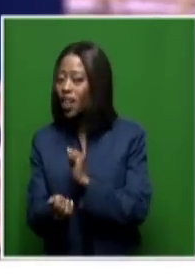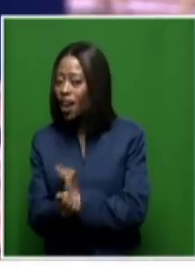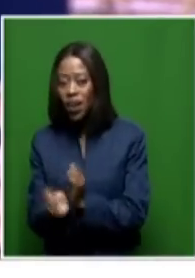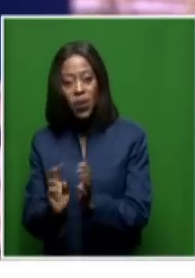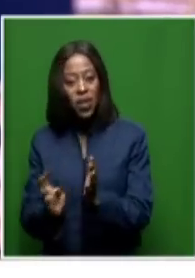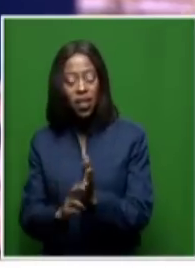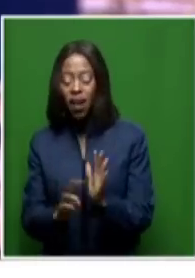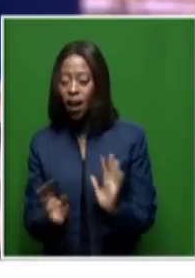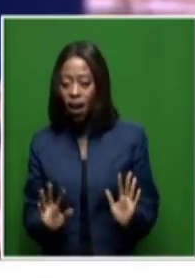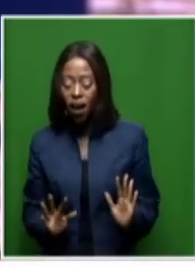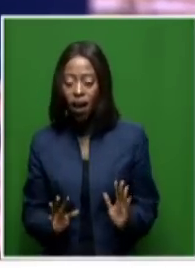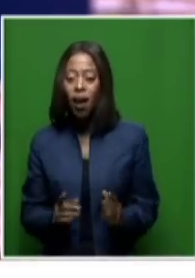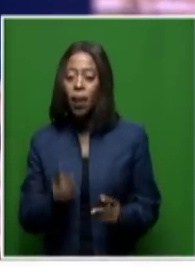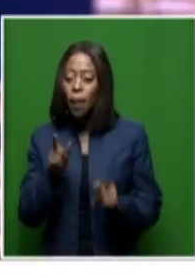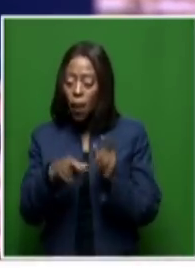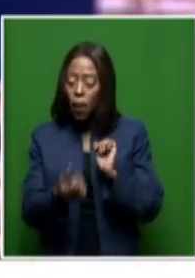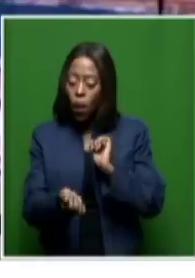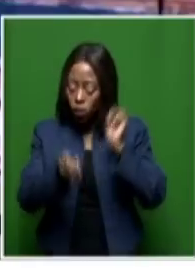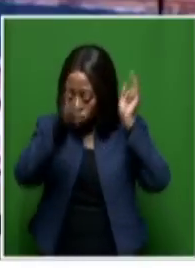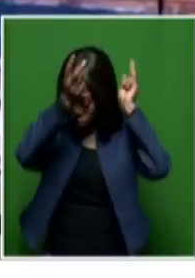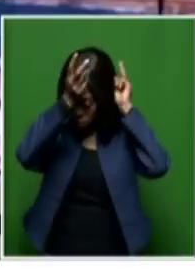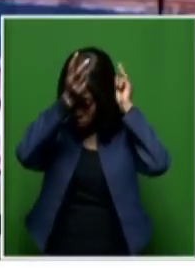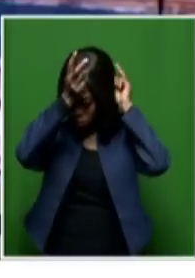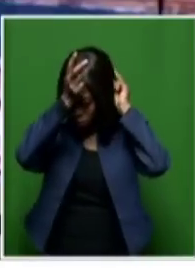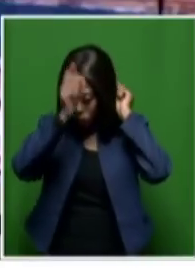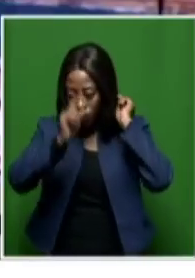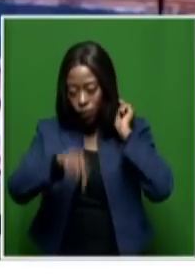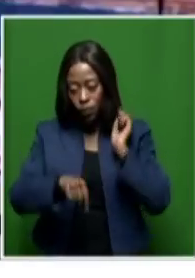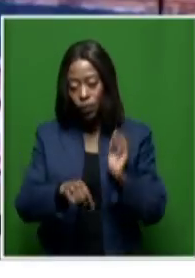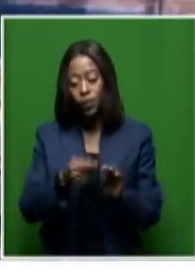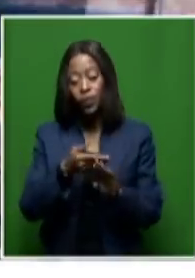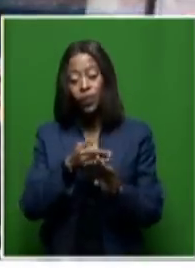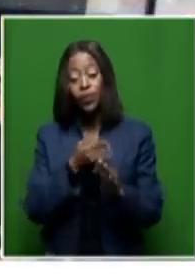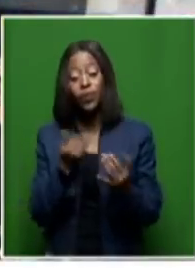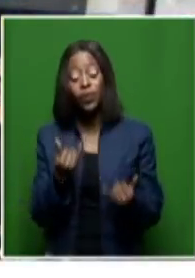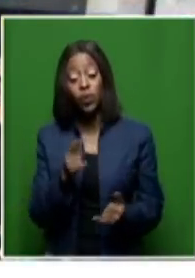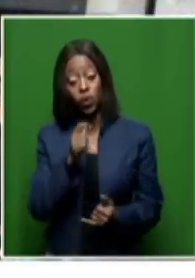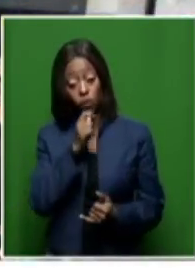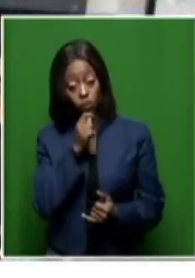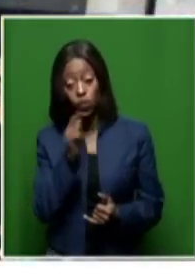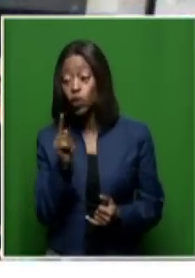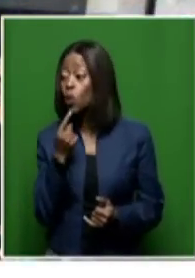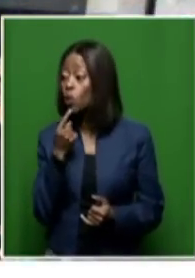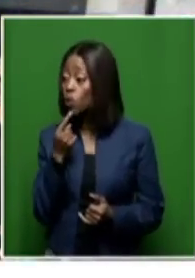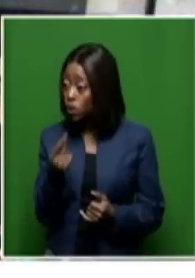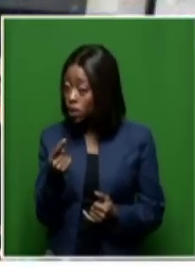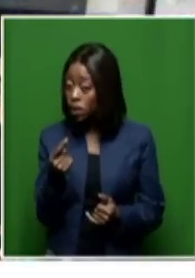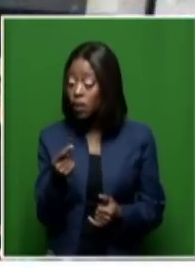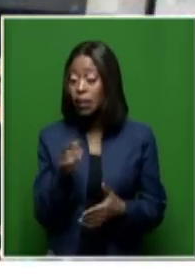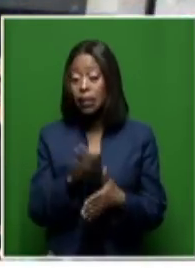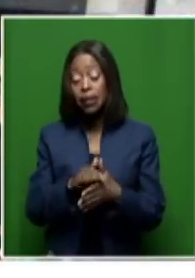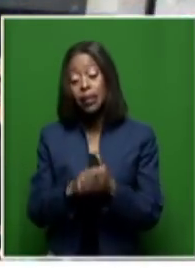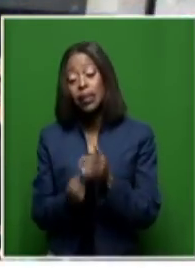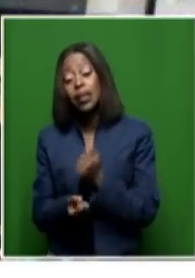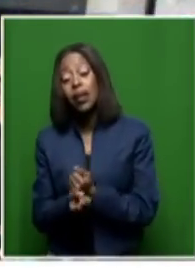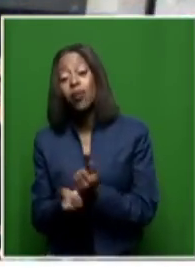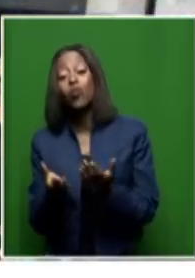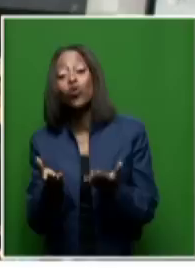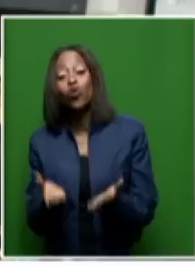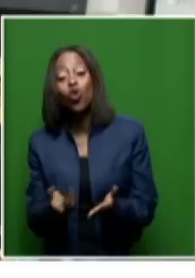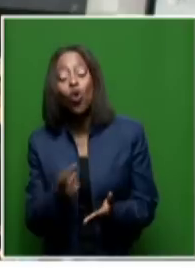need conviction. But earlier in our conversation here this morning, you said that it was because of